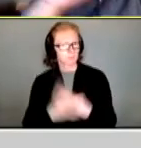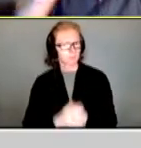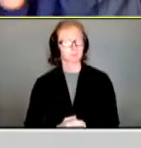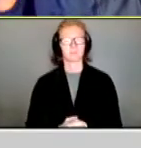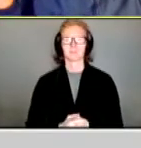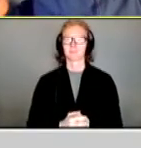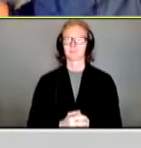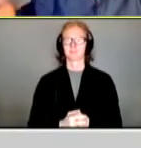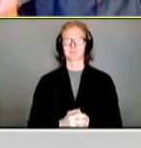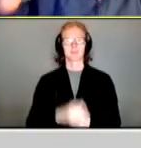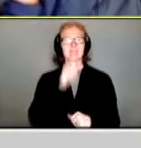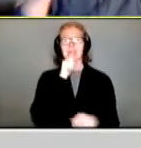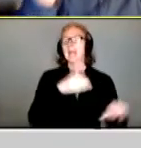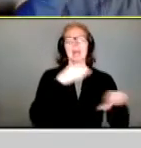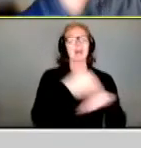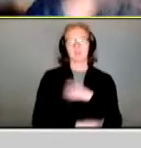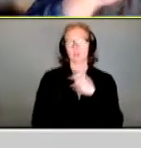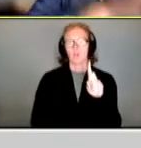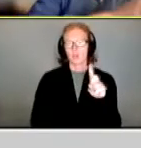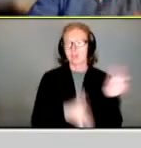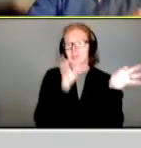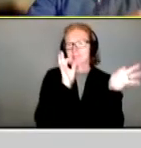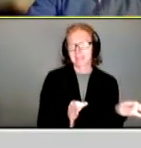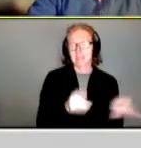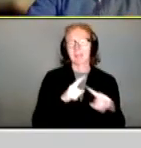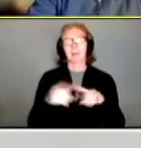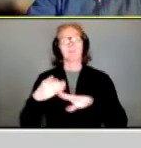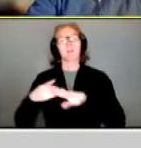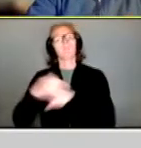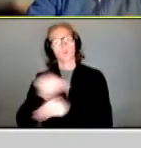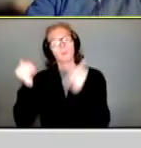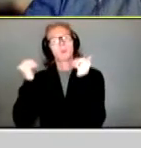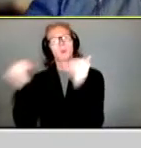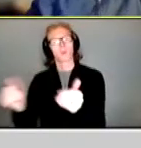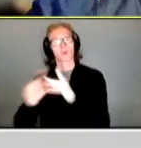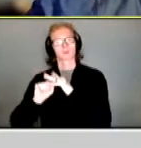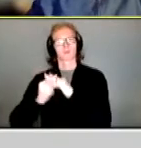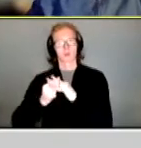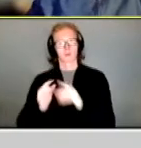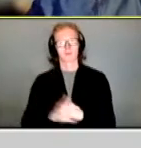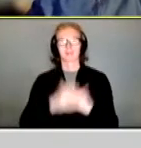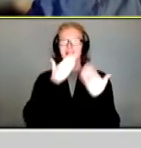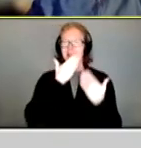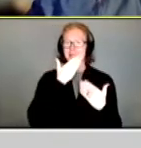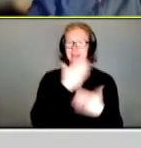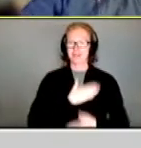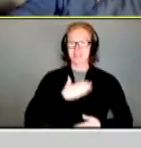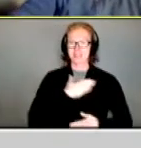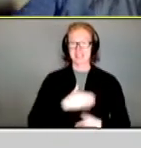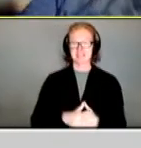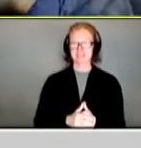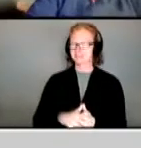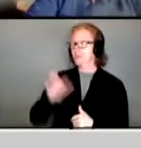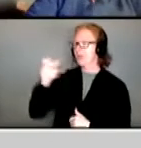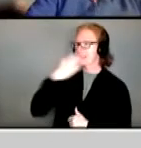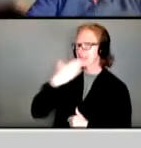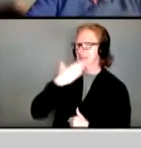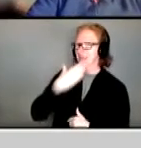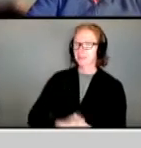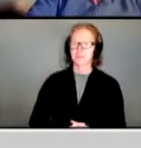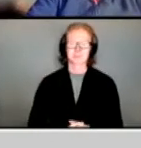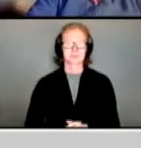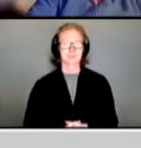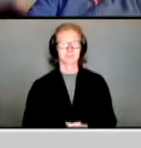not after the fact, but before. Okay? Thank you. Appreciate it. Okay. Thank you.